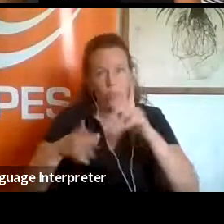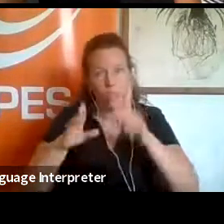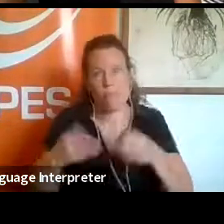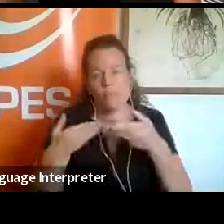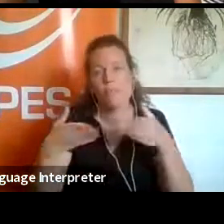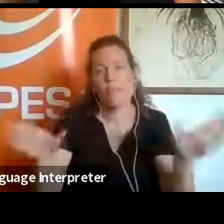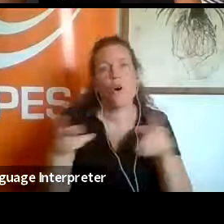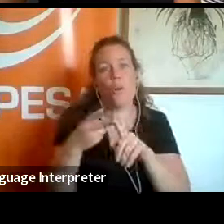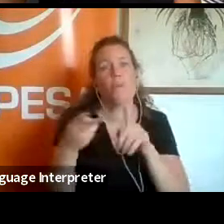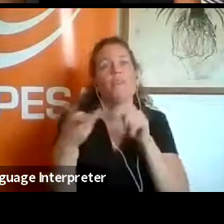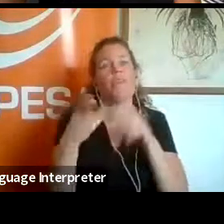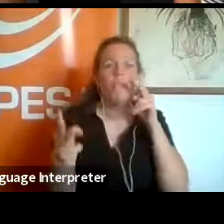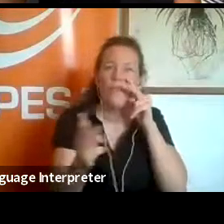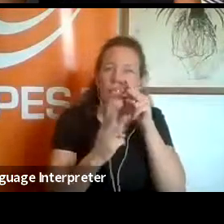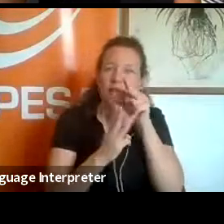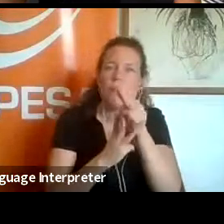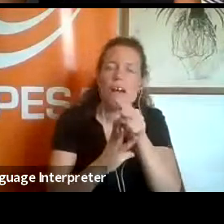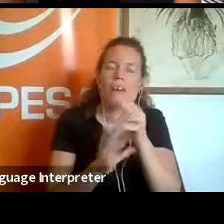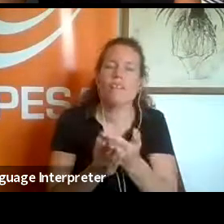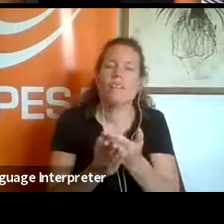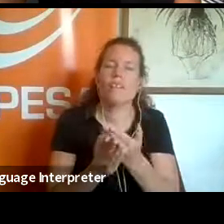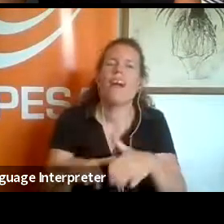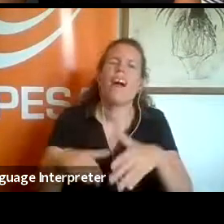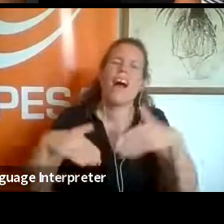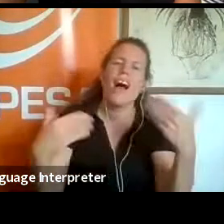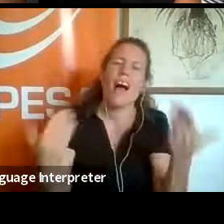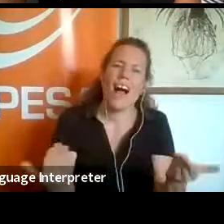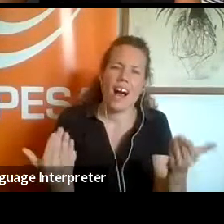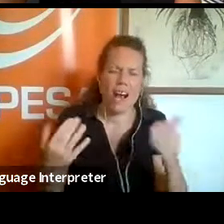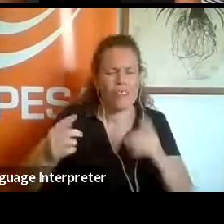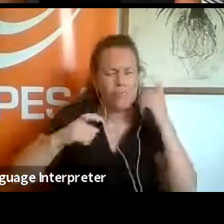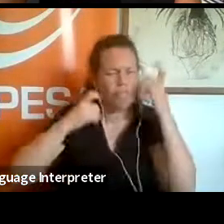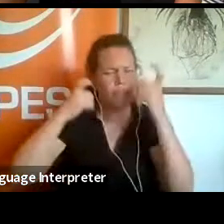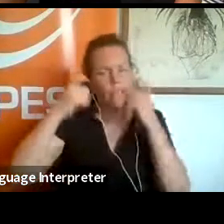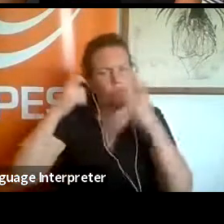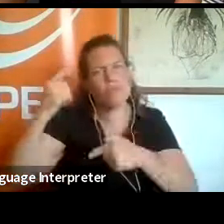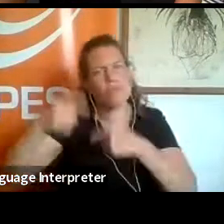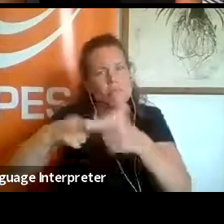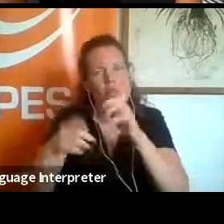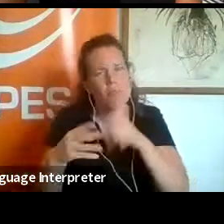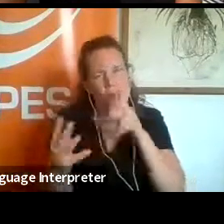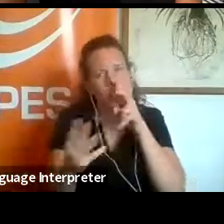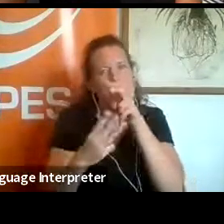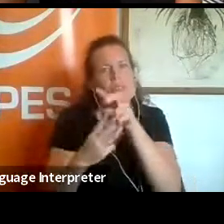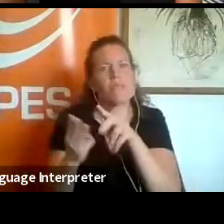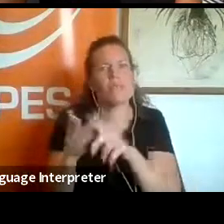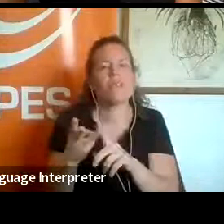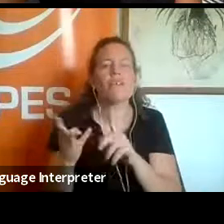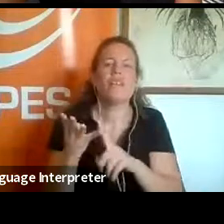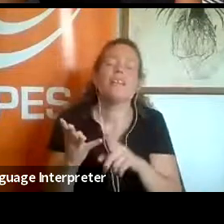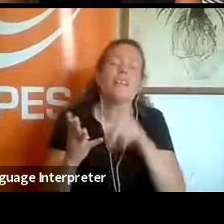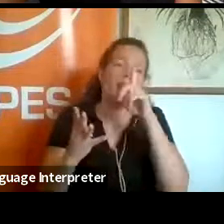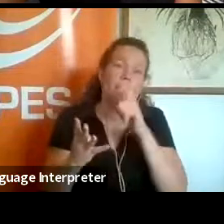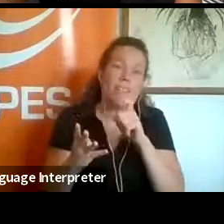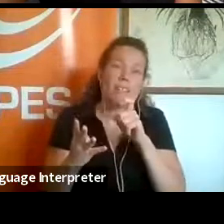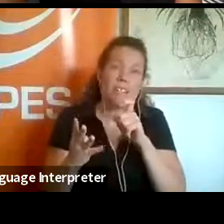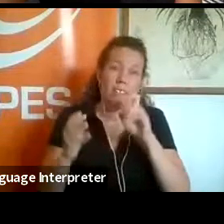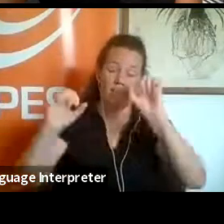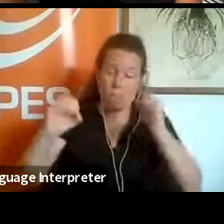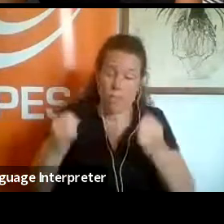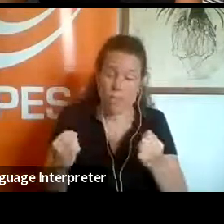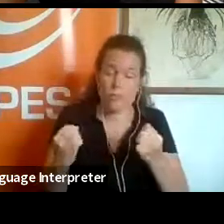how the deliberations went on. It needed to be transparent, and as much as possible, also, even though that might be